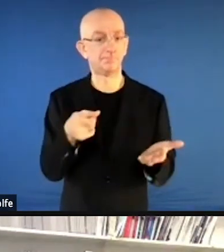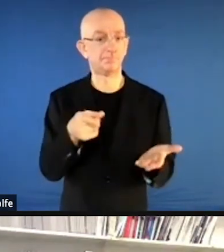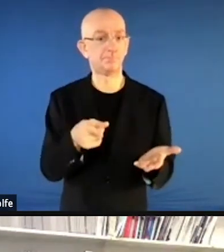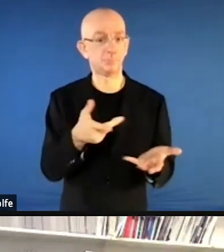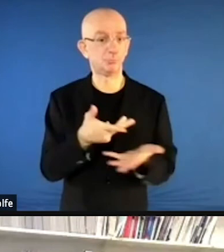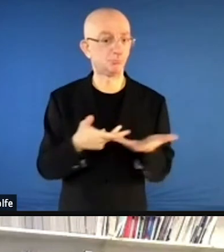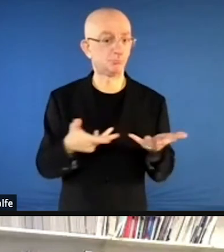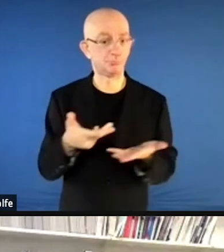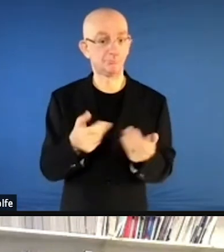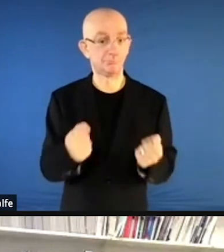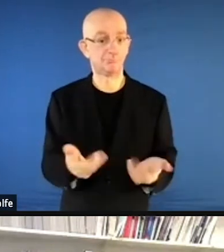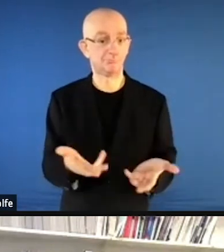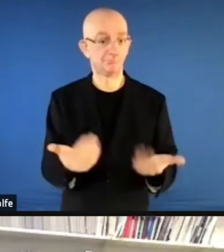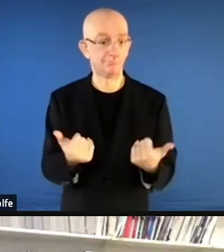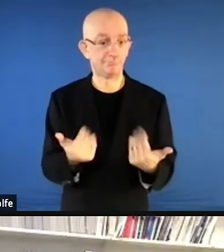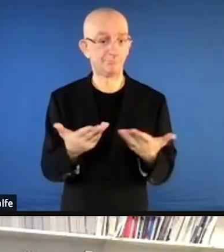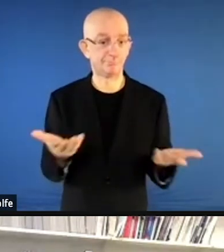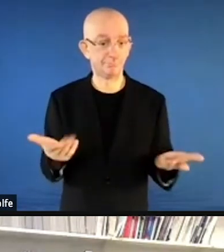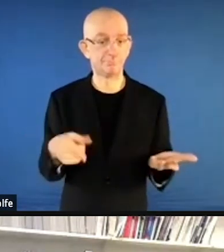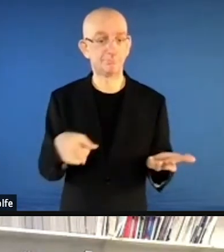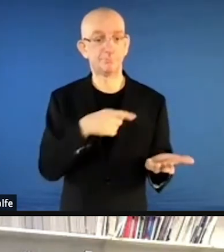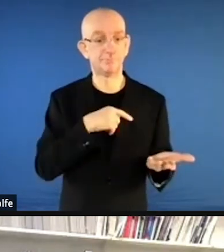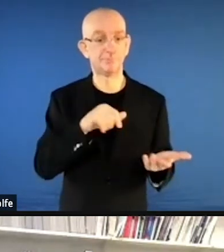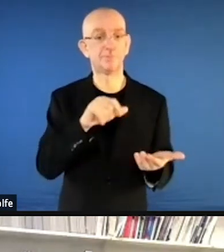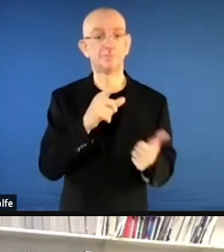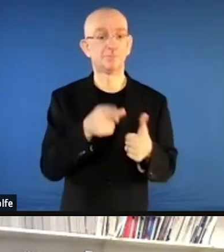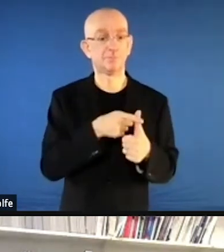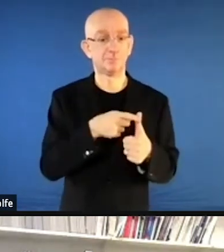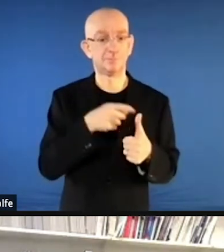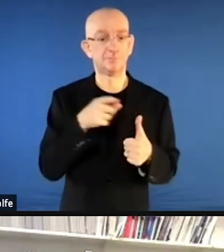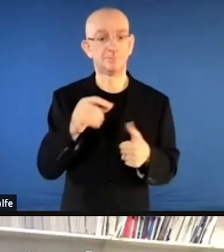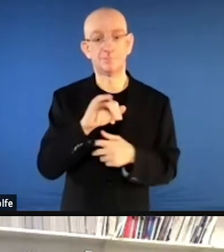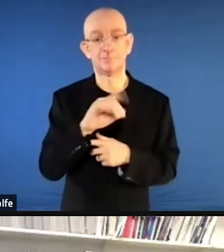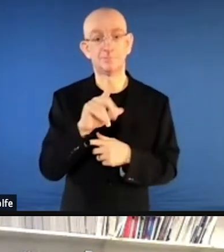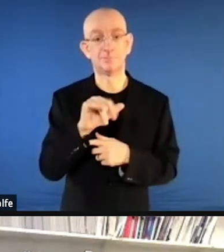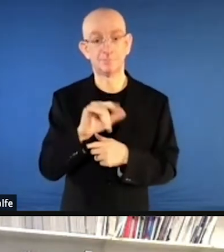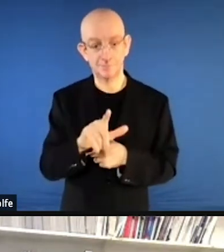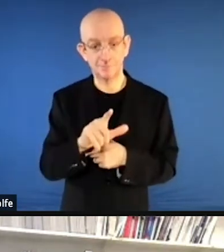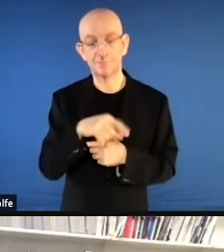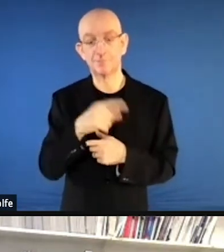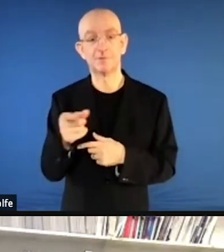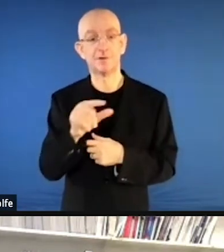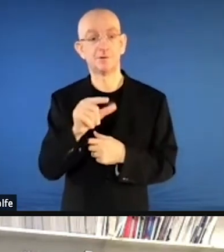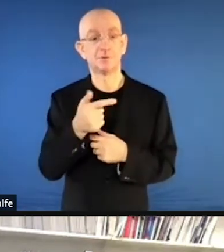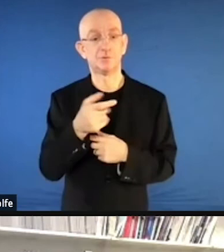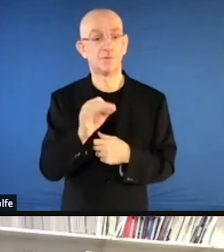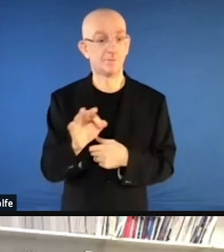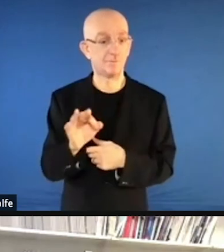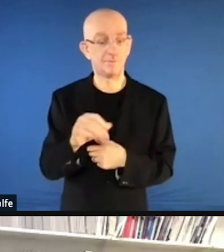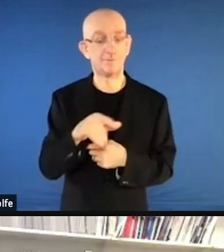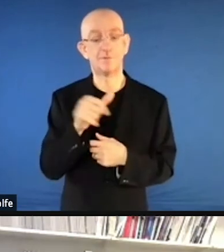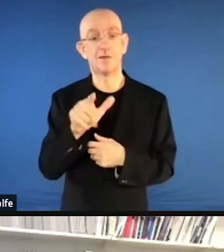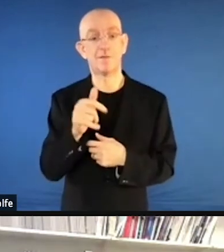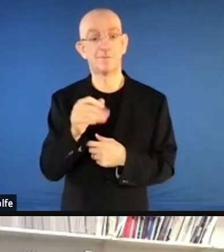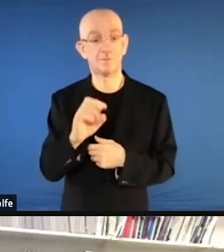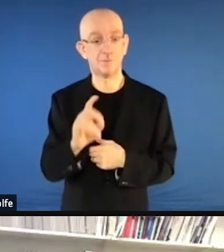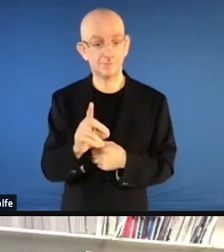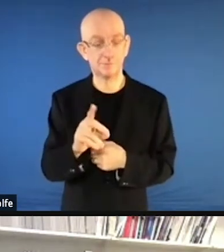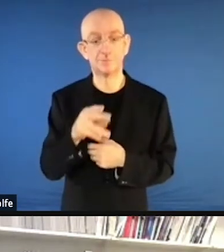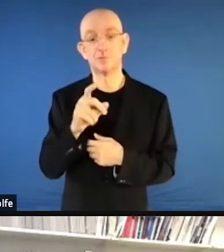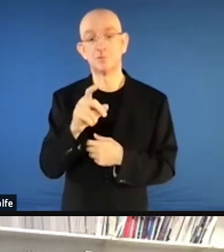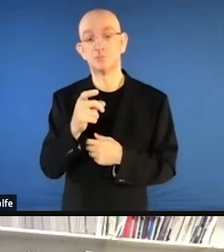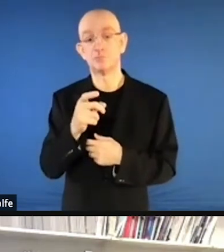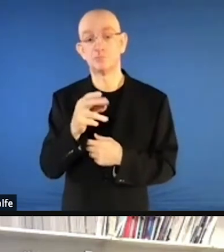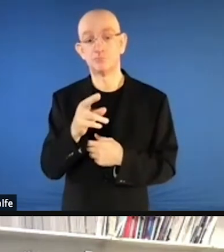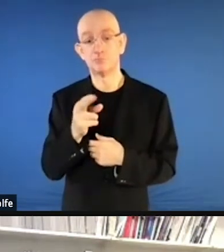Idil, then to Jeff, Alfred, Roxandra, and Abulon. So Idil, you have the floor. Well, first of all, I